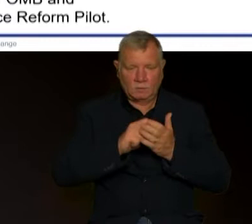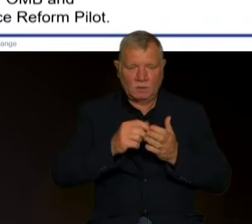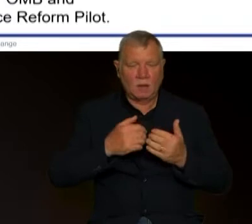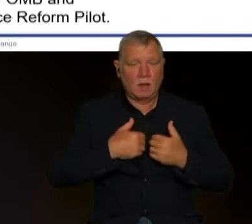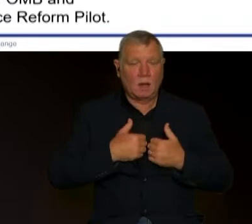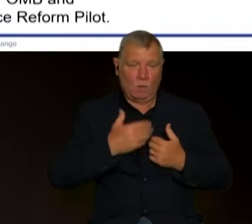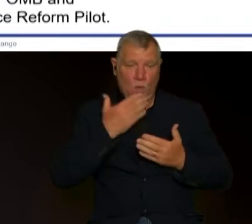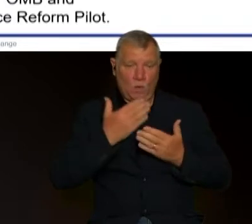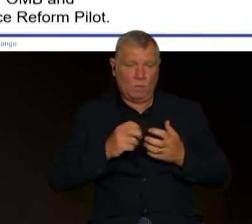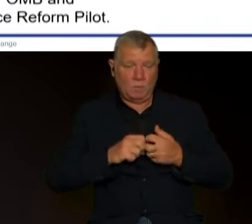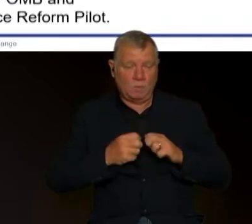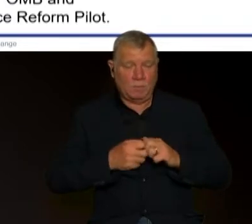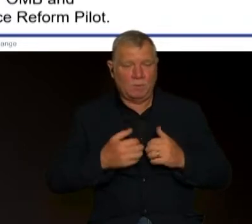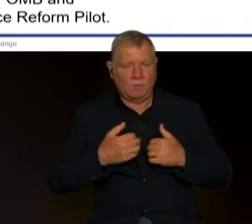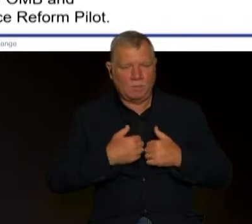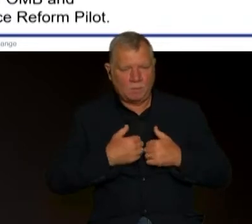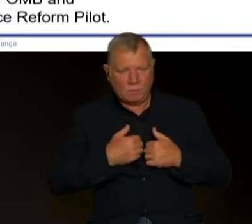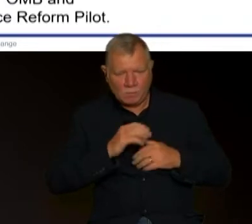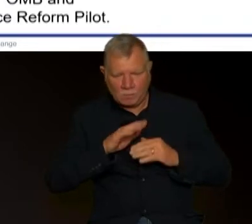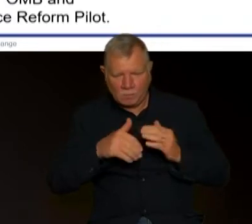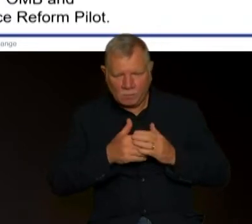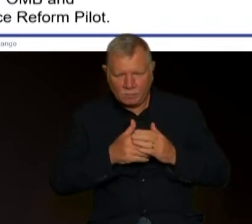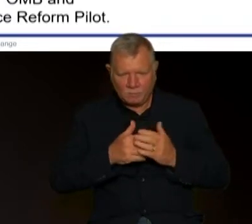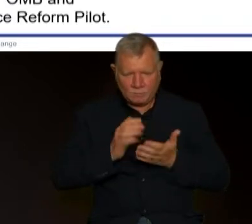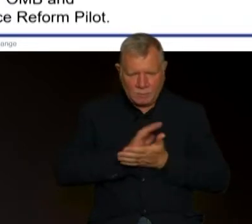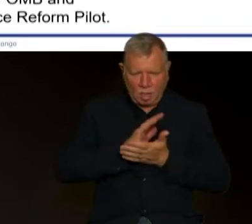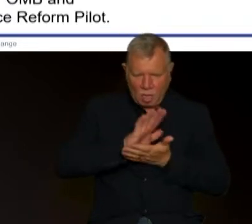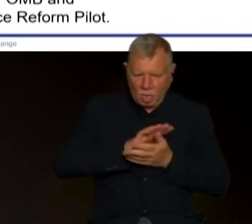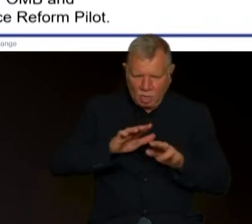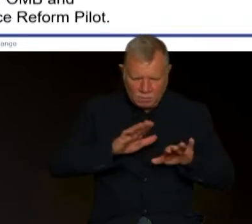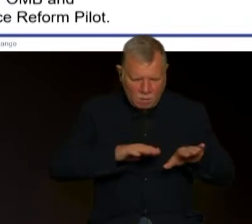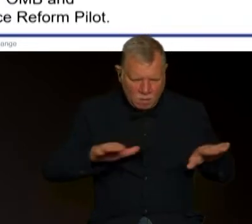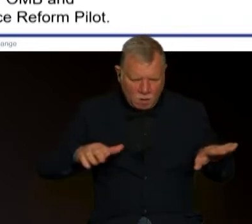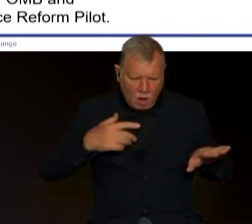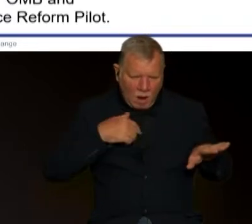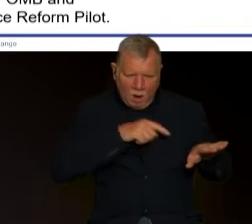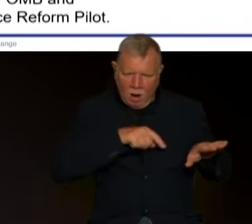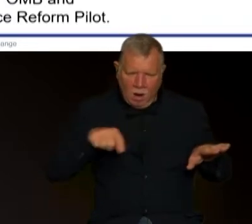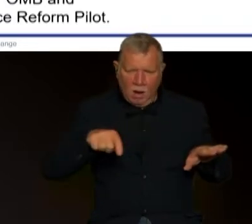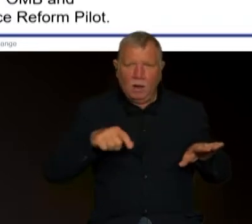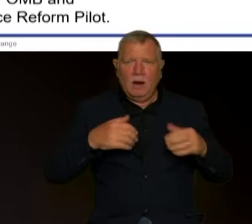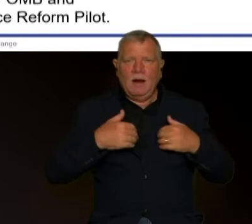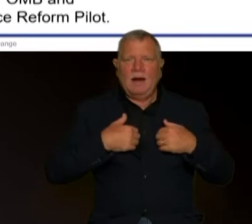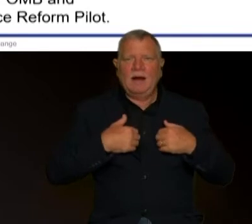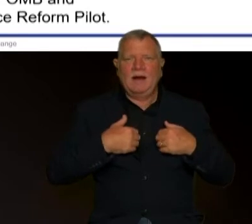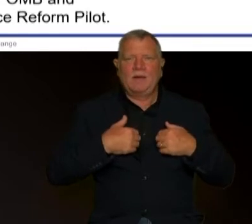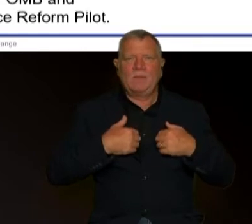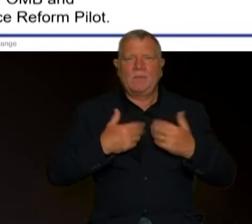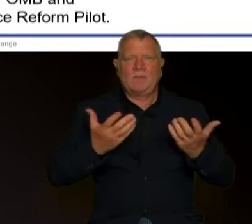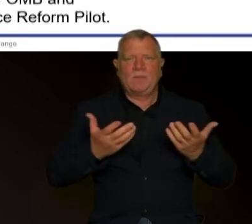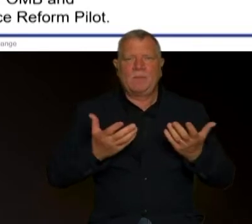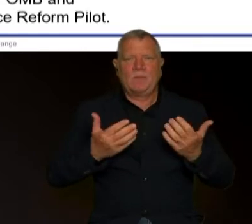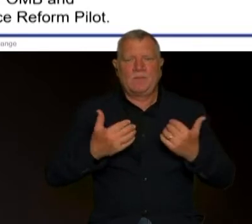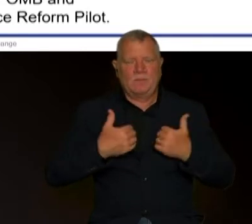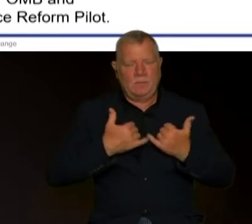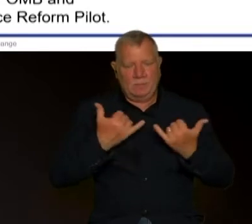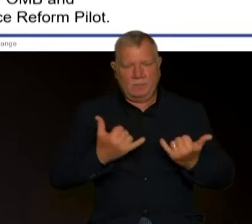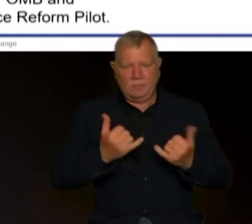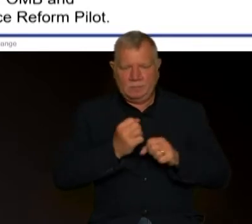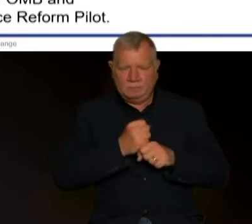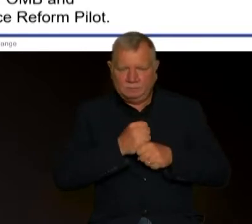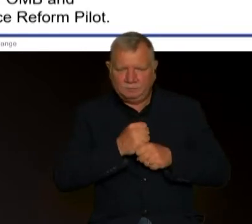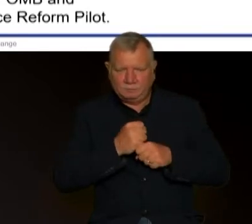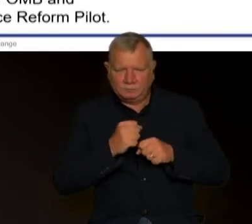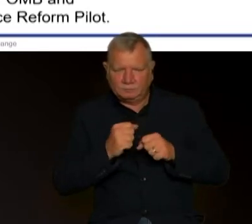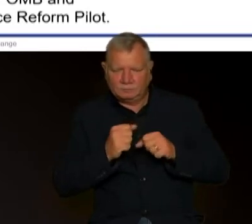positions. Now the secretary has a good problem, and he has to handle all these applications, and we